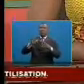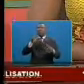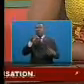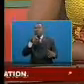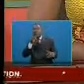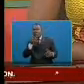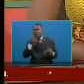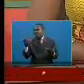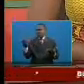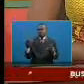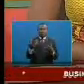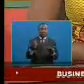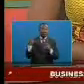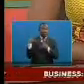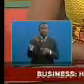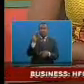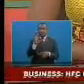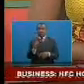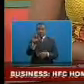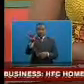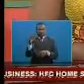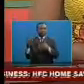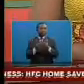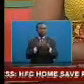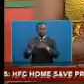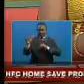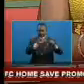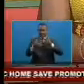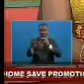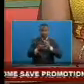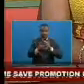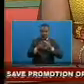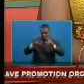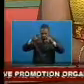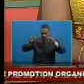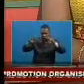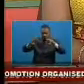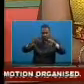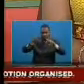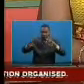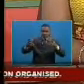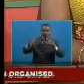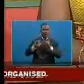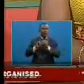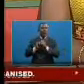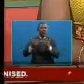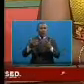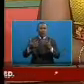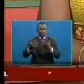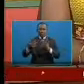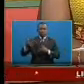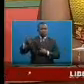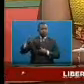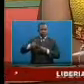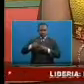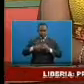that had no cure. Since 1974, however, science and technology have demonstrated the best ever in procreation